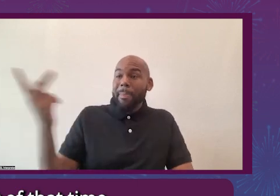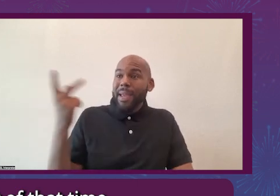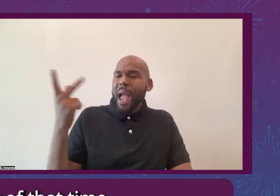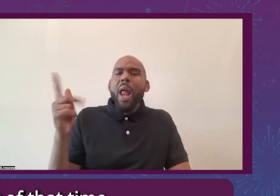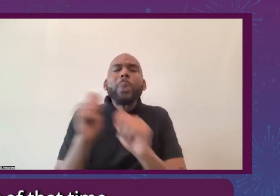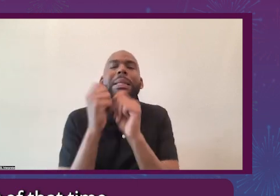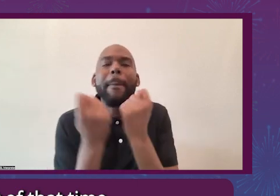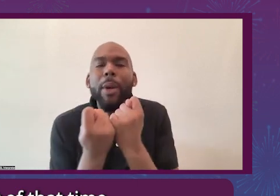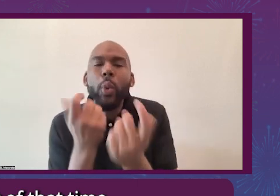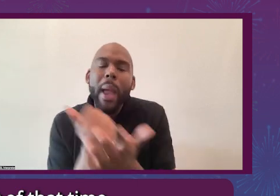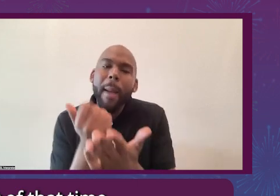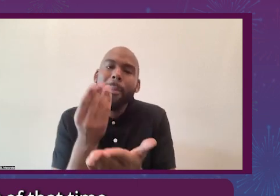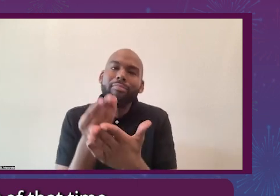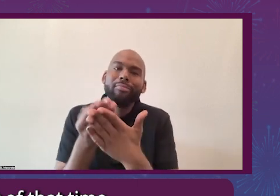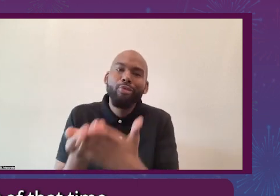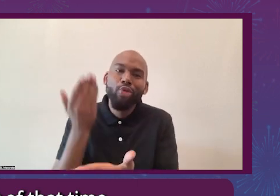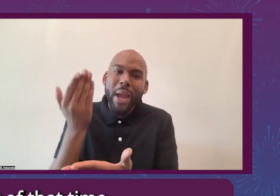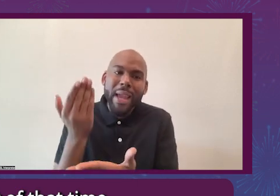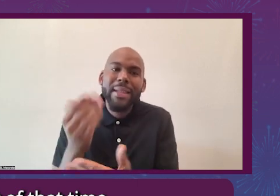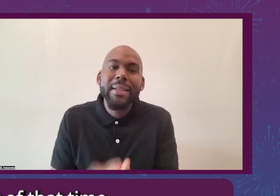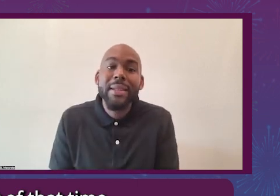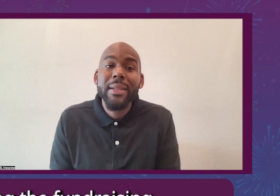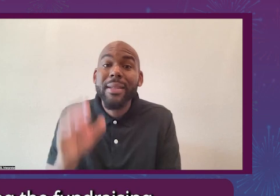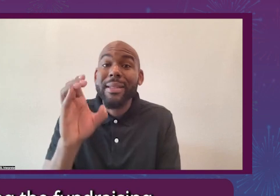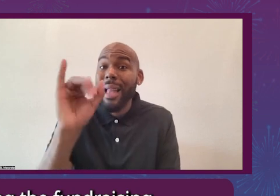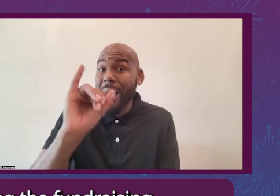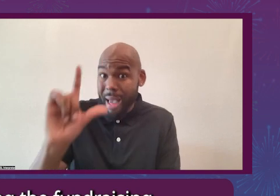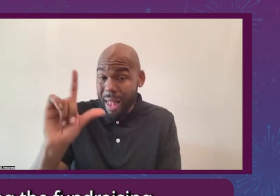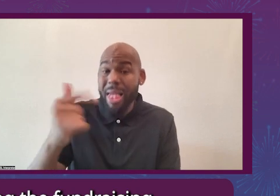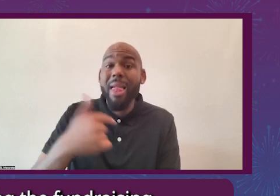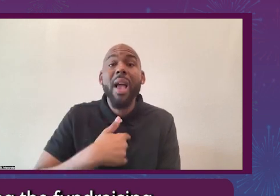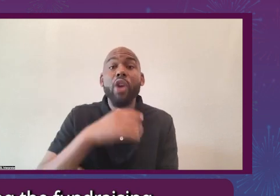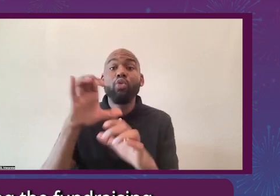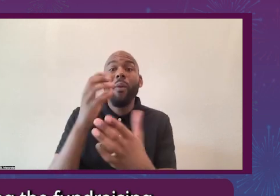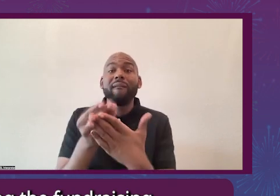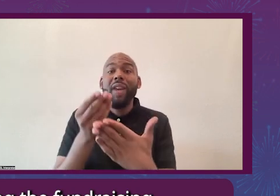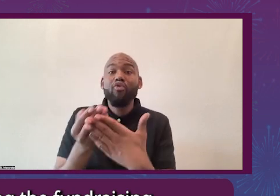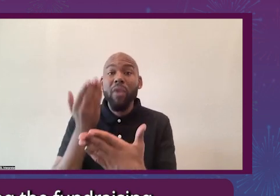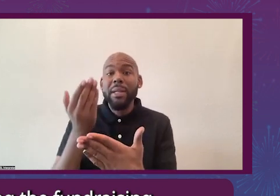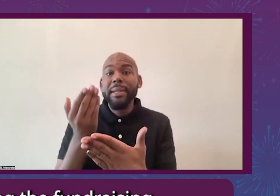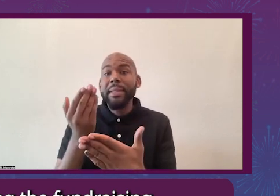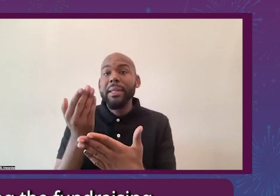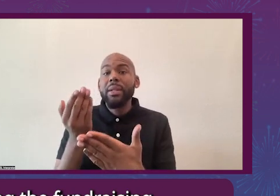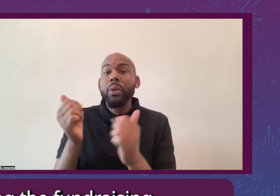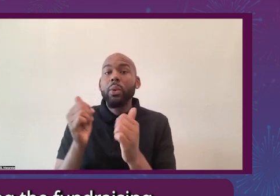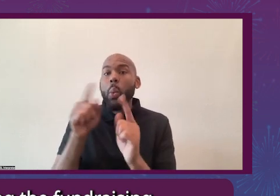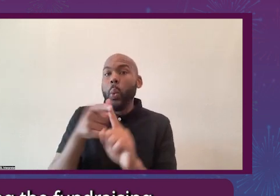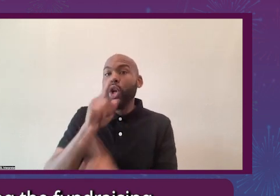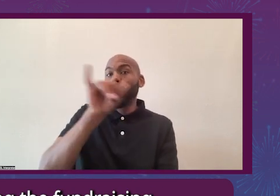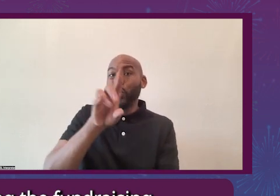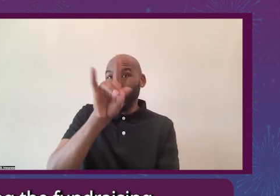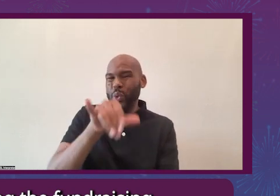of that time, he and I worked as a team to raise money and develop program. At CIL, I was doing the fundraising, and